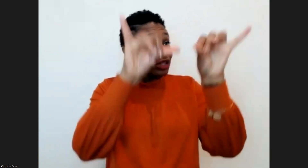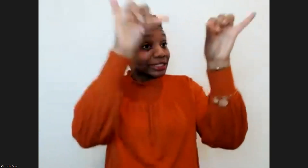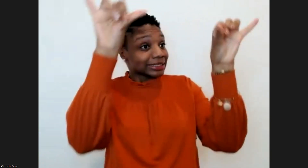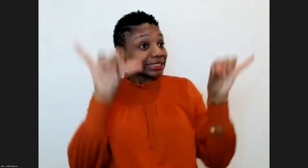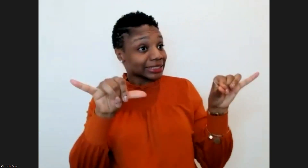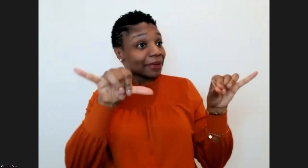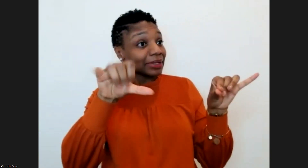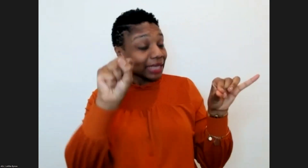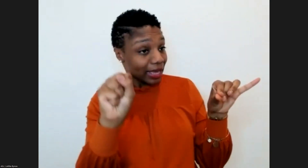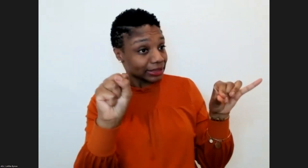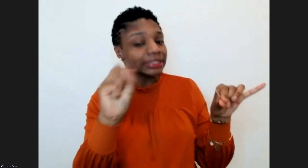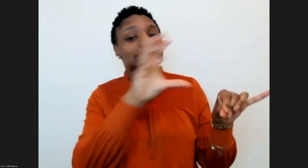sure that